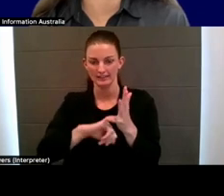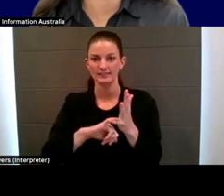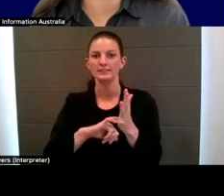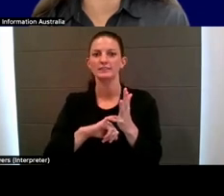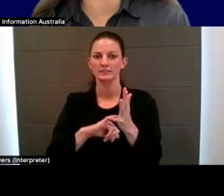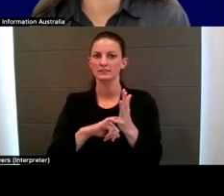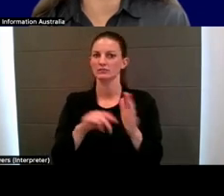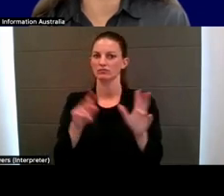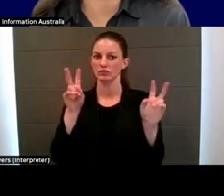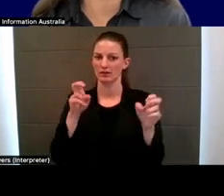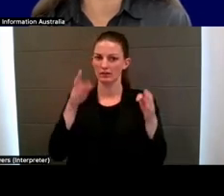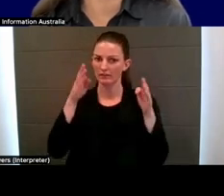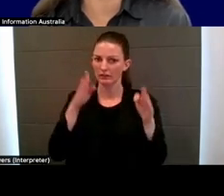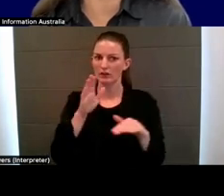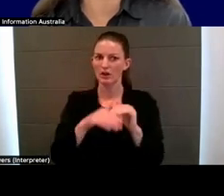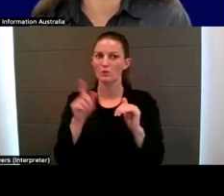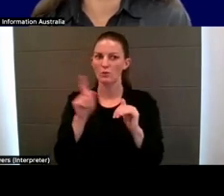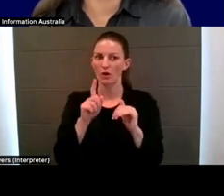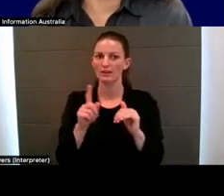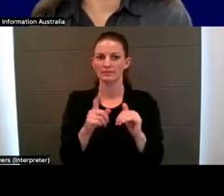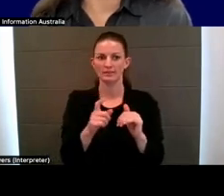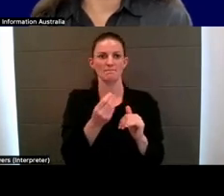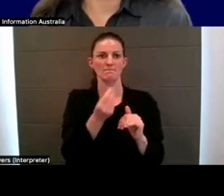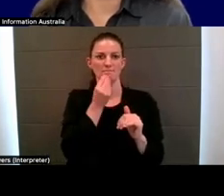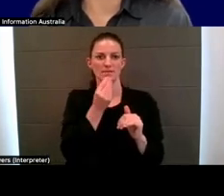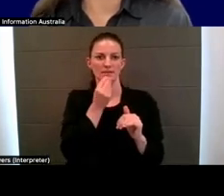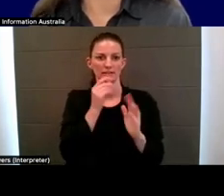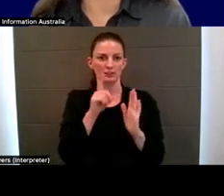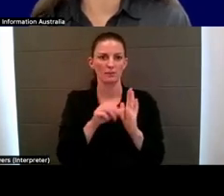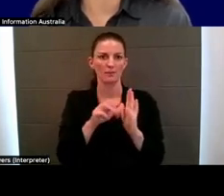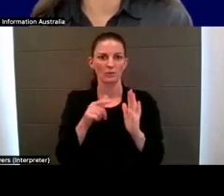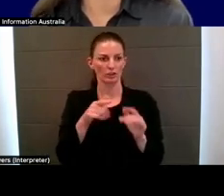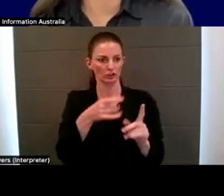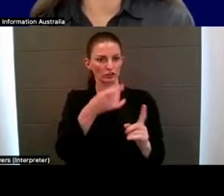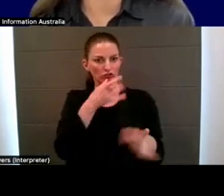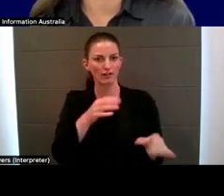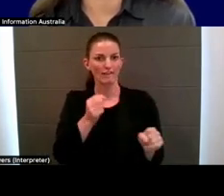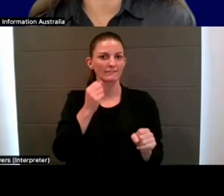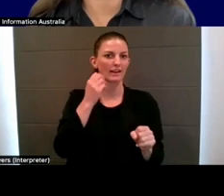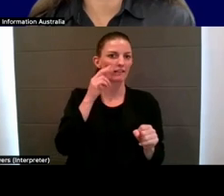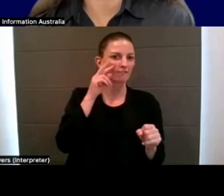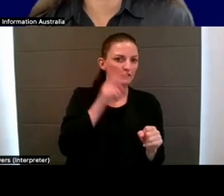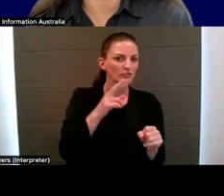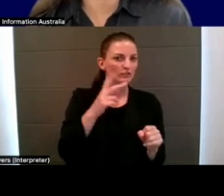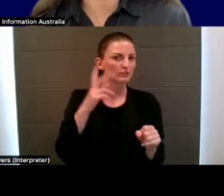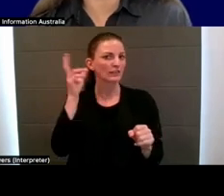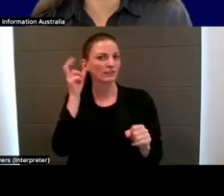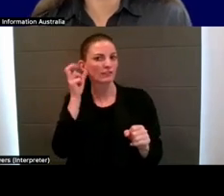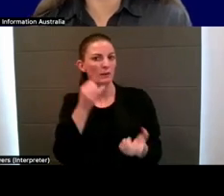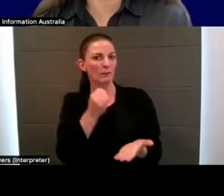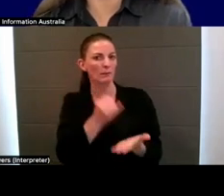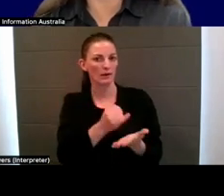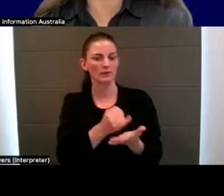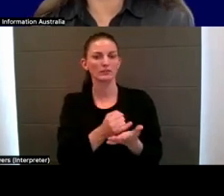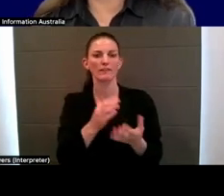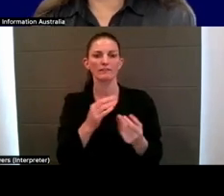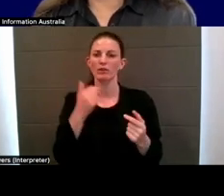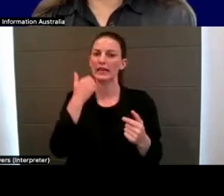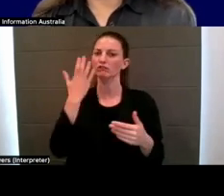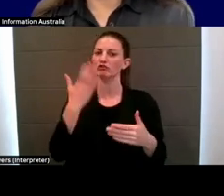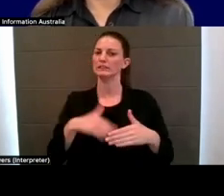for Children with Vision and Hearing Impairment, Creating Everyday Eating and Drinking Routines.